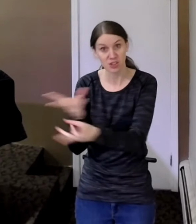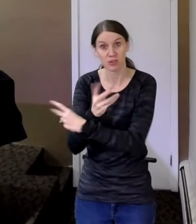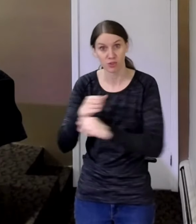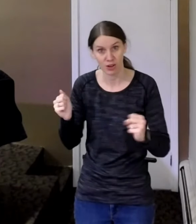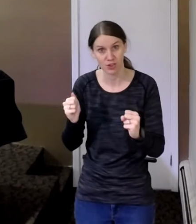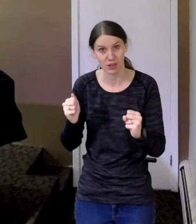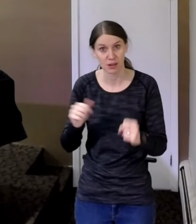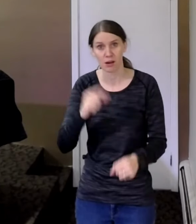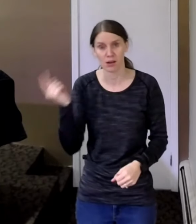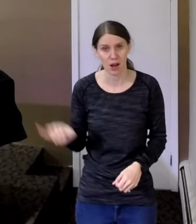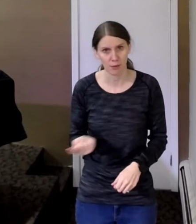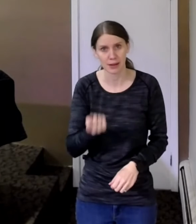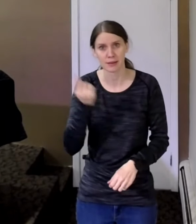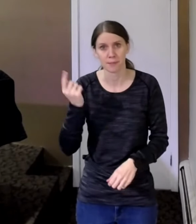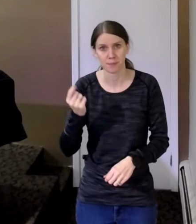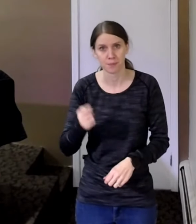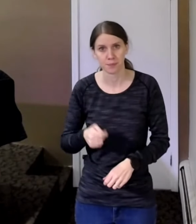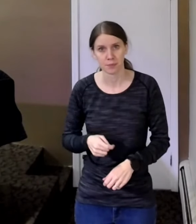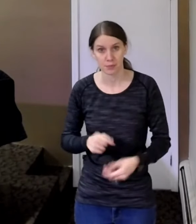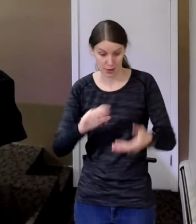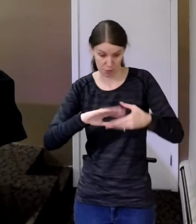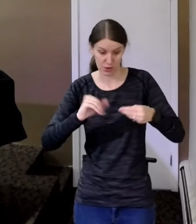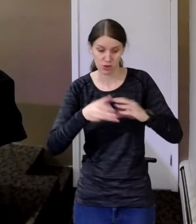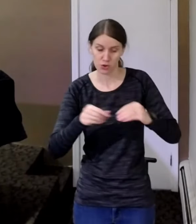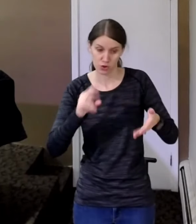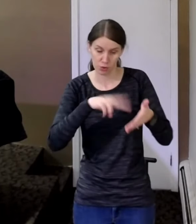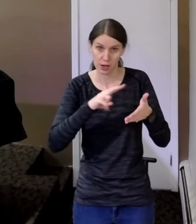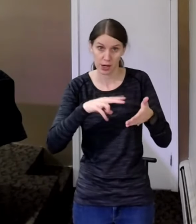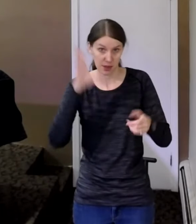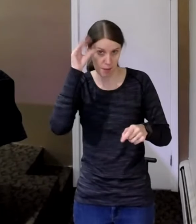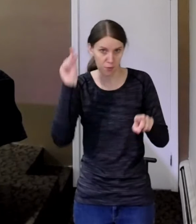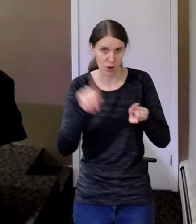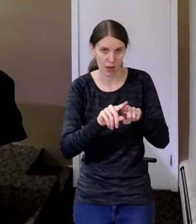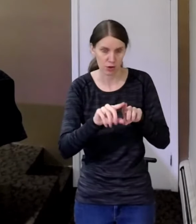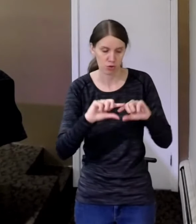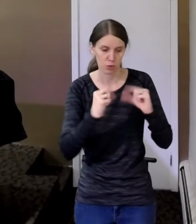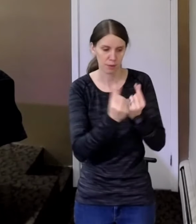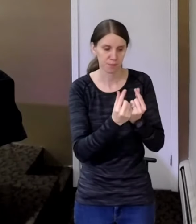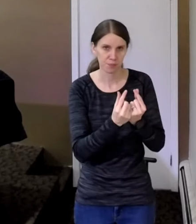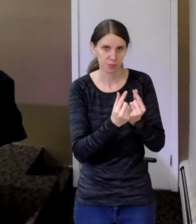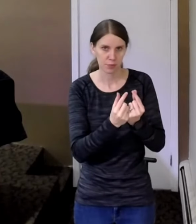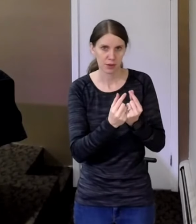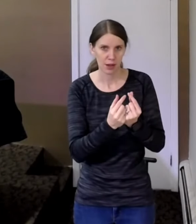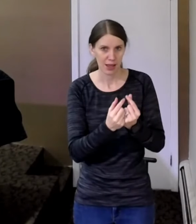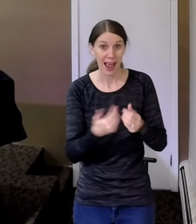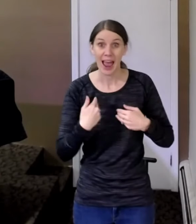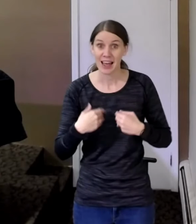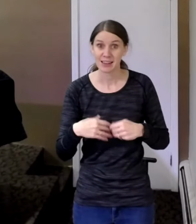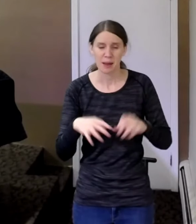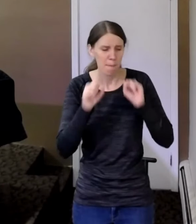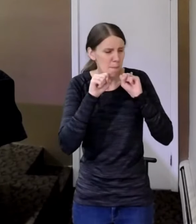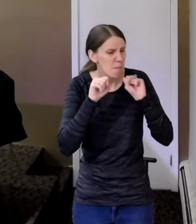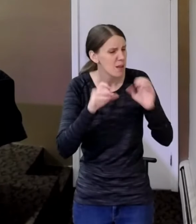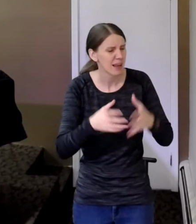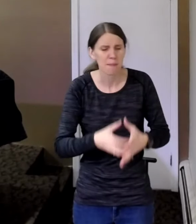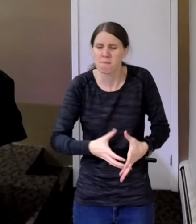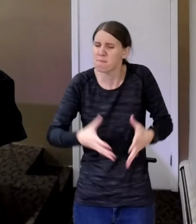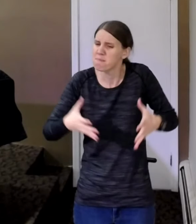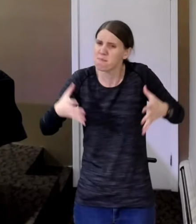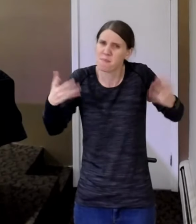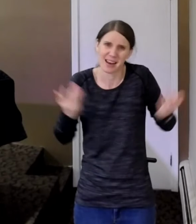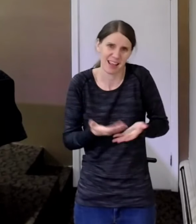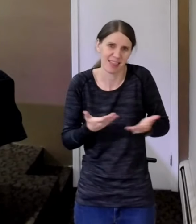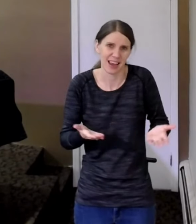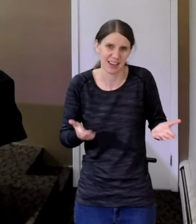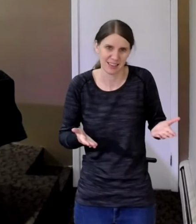always. Here are these brothers who are blessed with many things, because of the